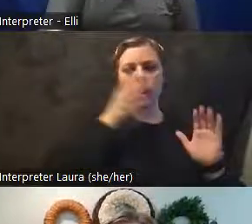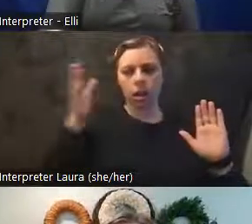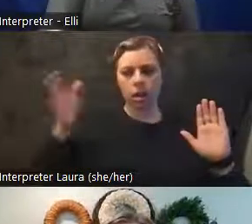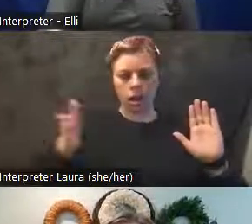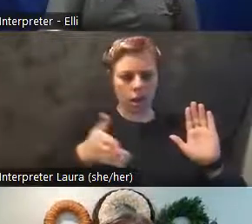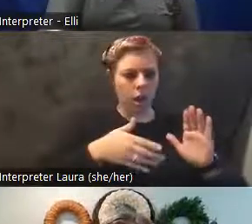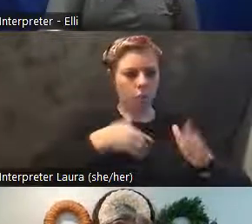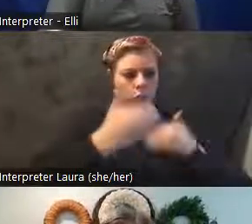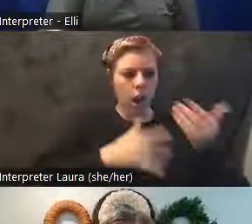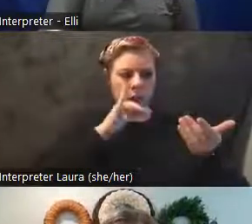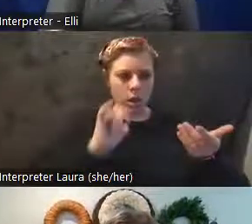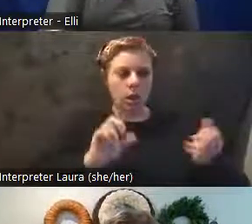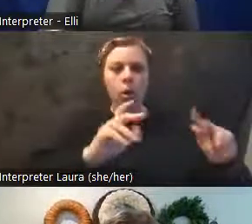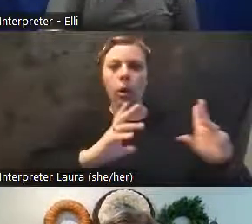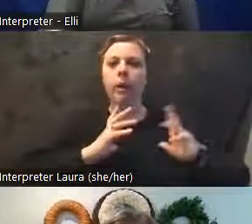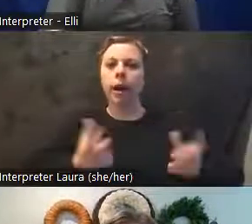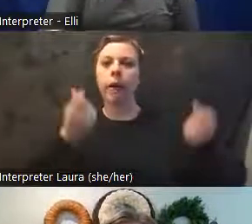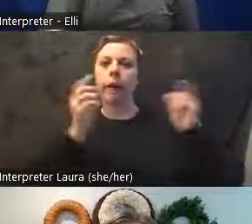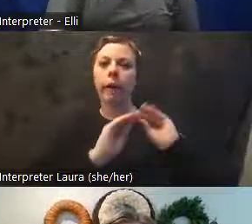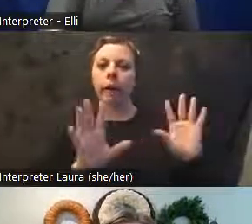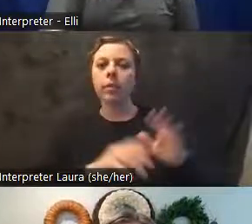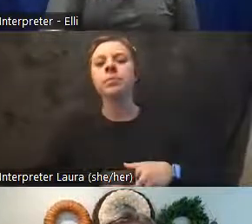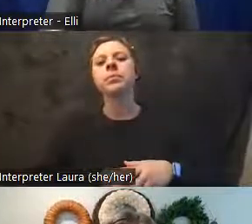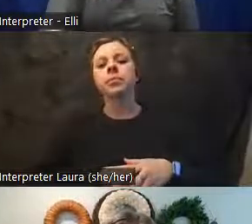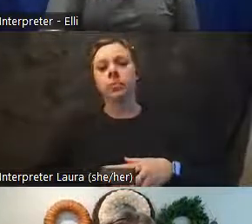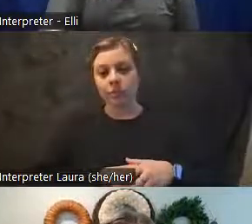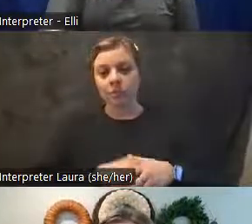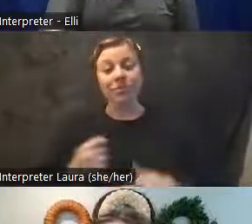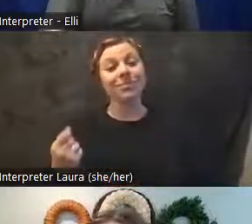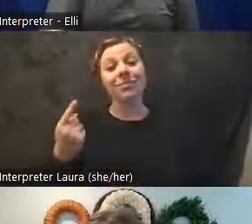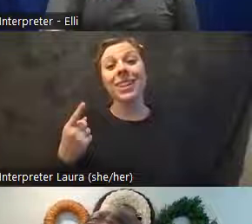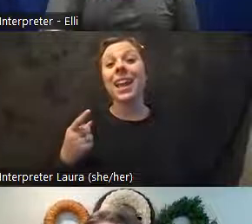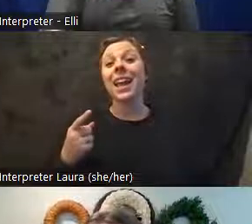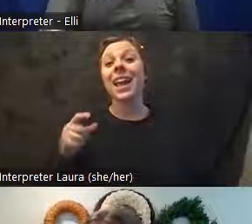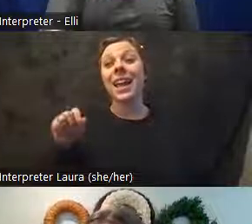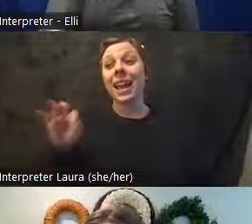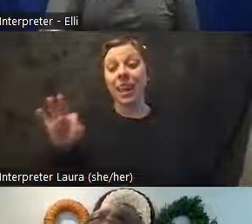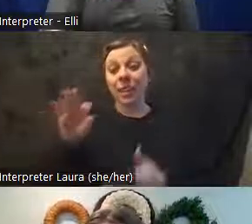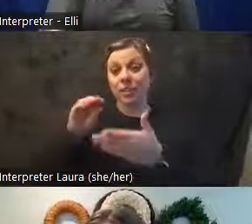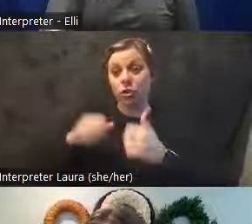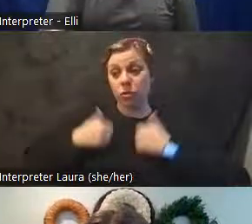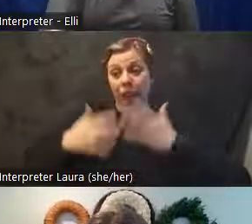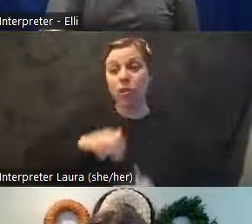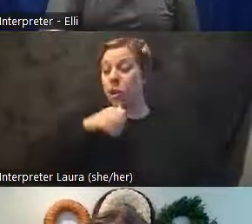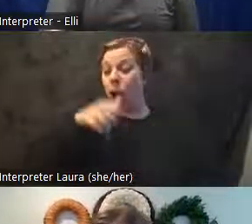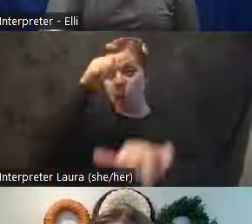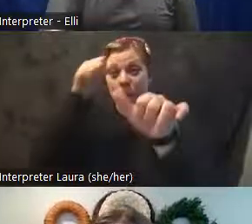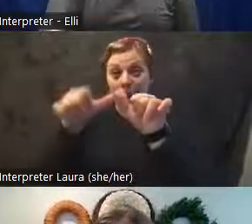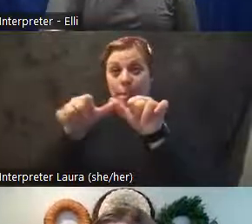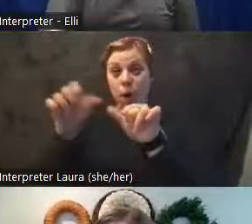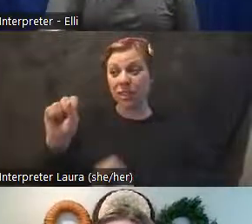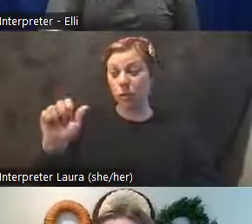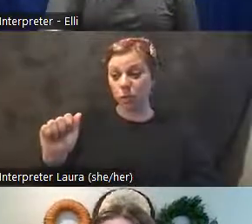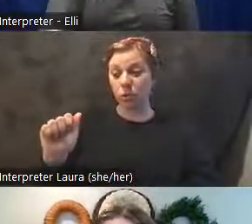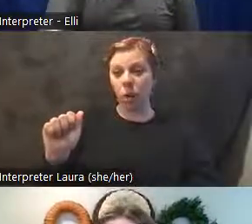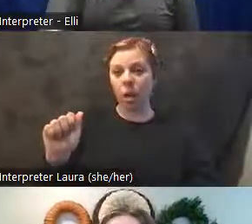normal not to remember the assaults. And we might remember specific details of the